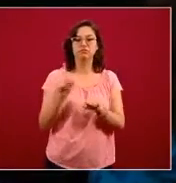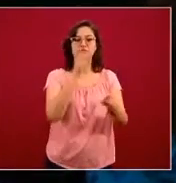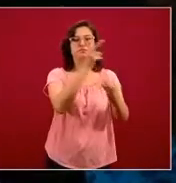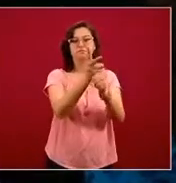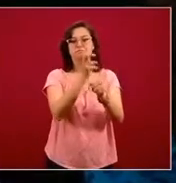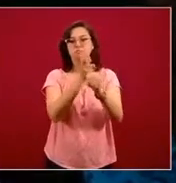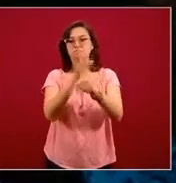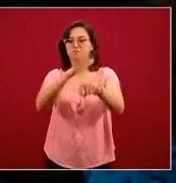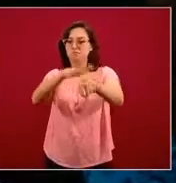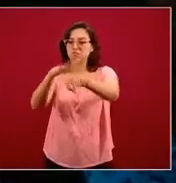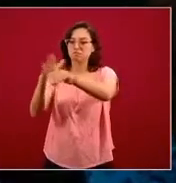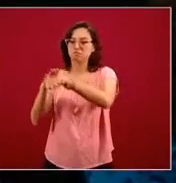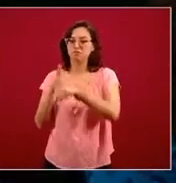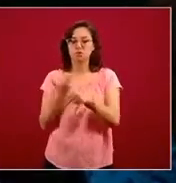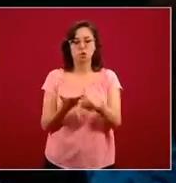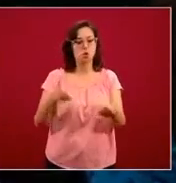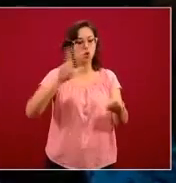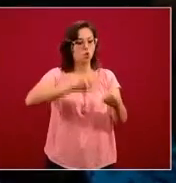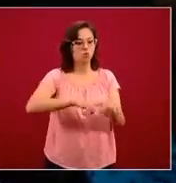everyone, all the countries to